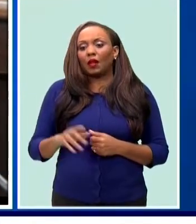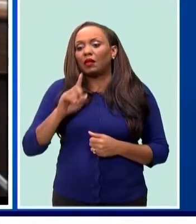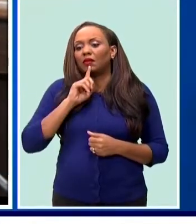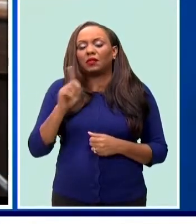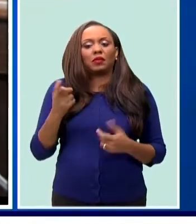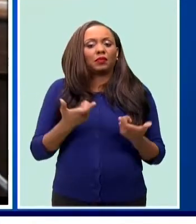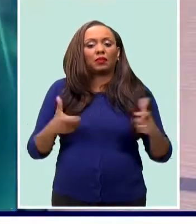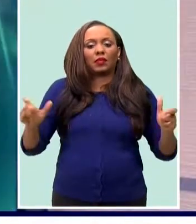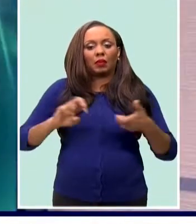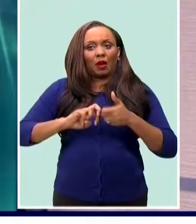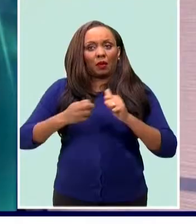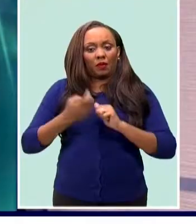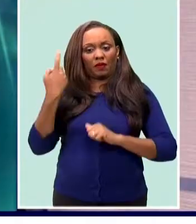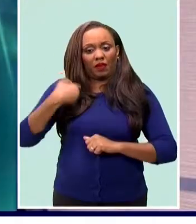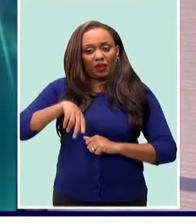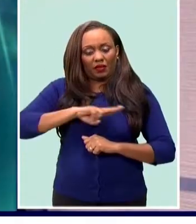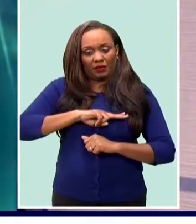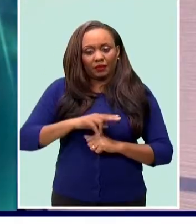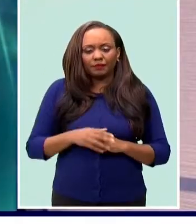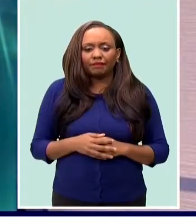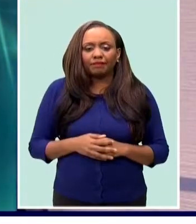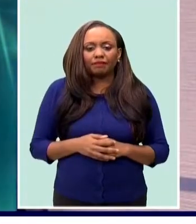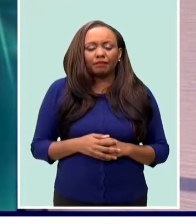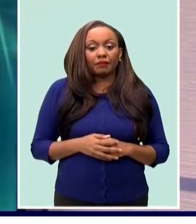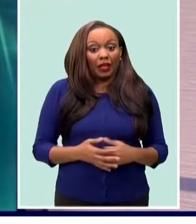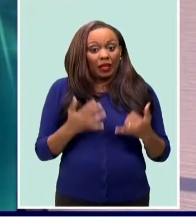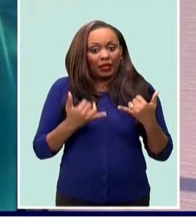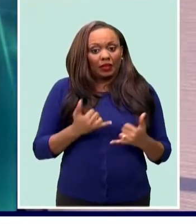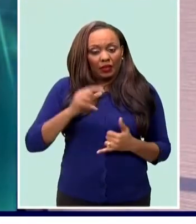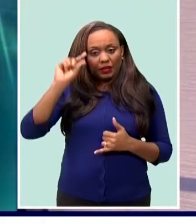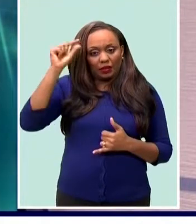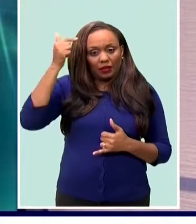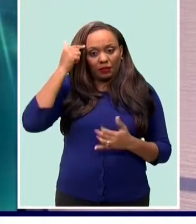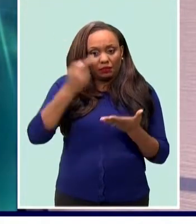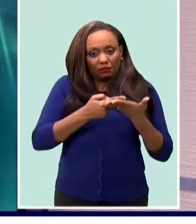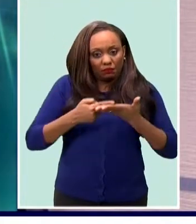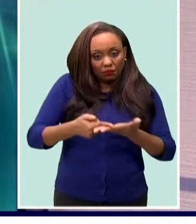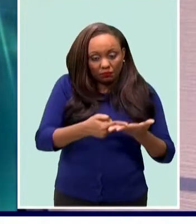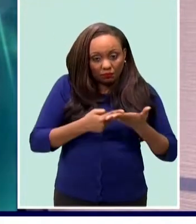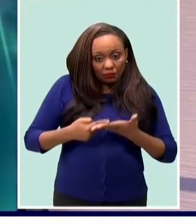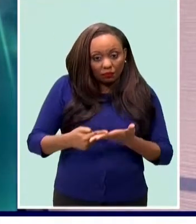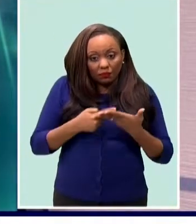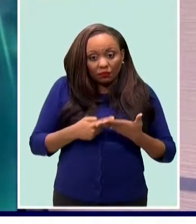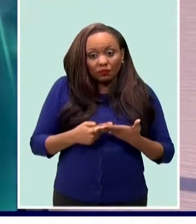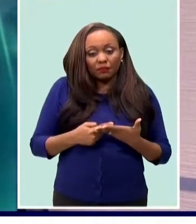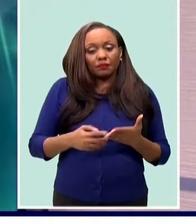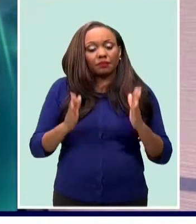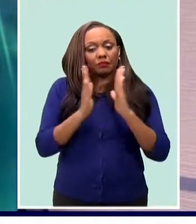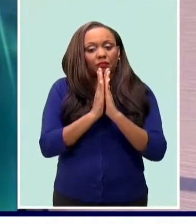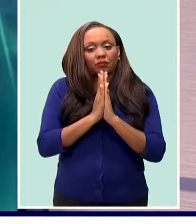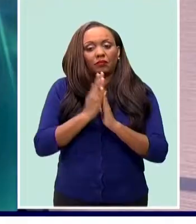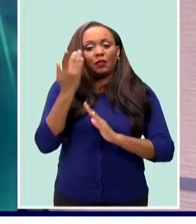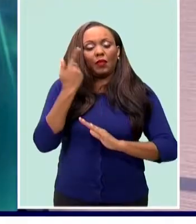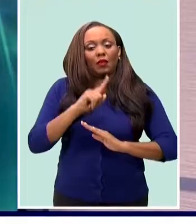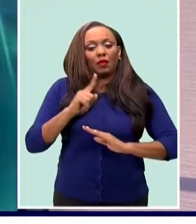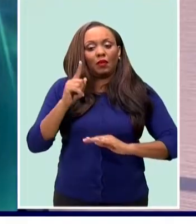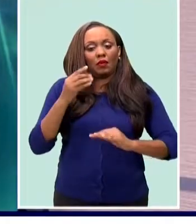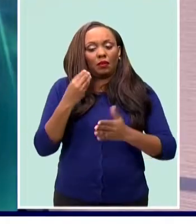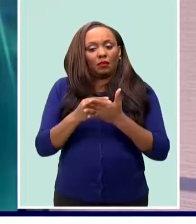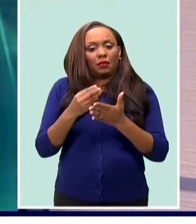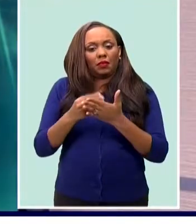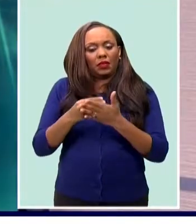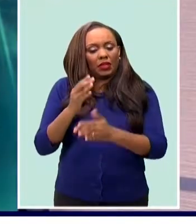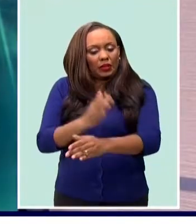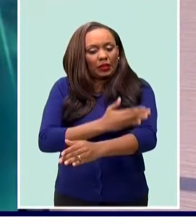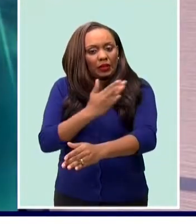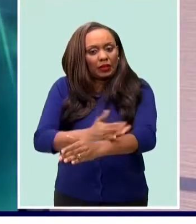of concern. Now, during the estimates debate in the lower house, Ms. Trotman also appealed for some money to maintain the buildings leased by